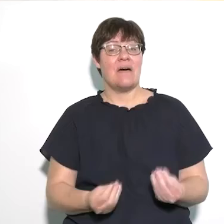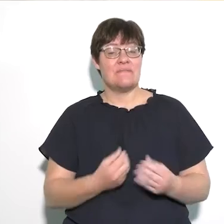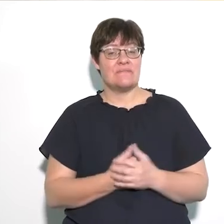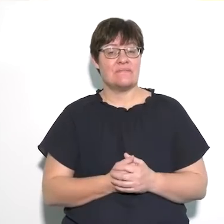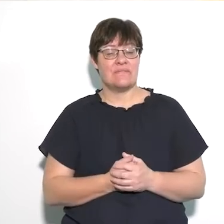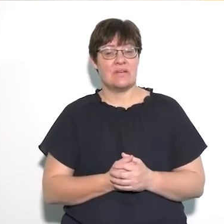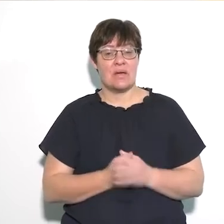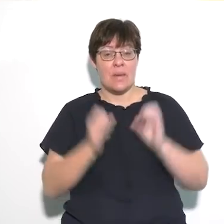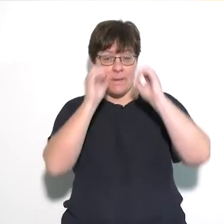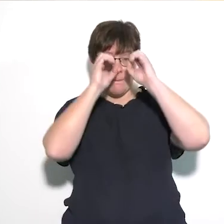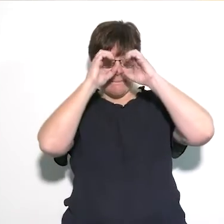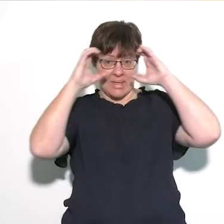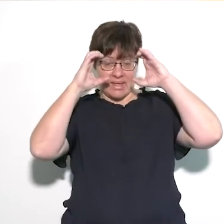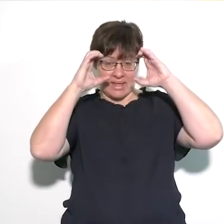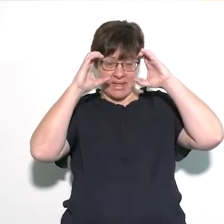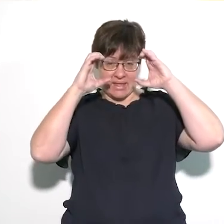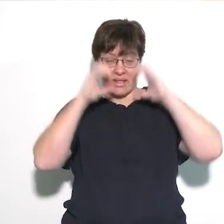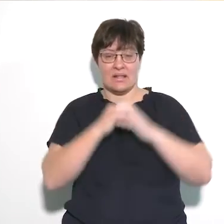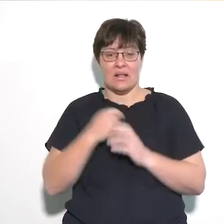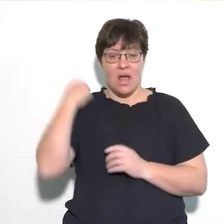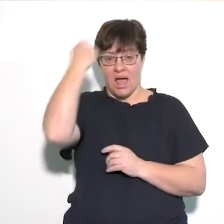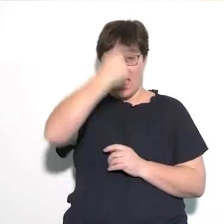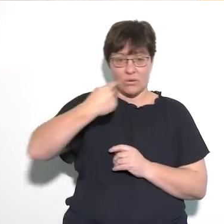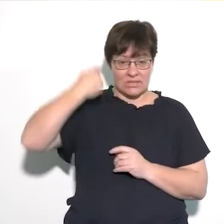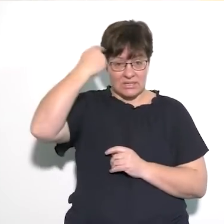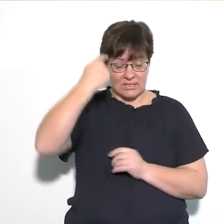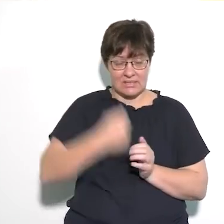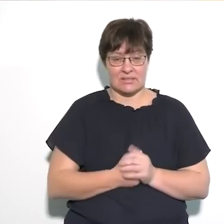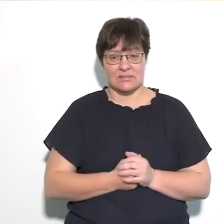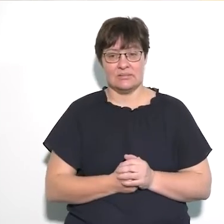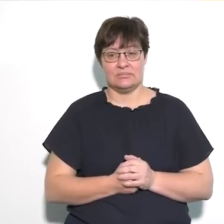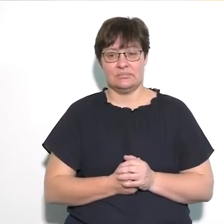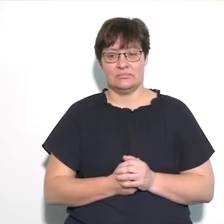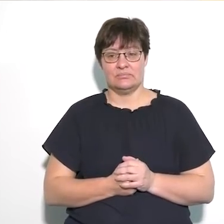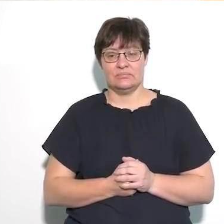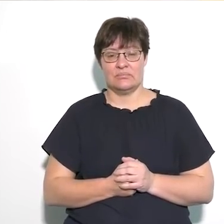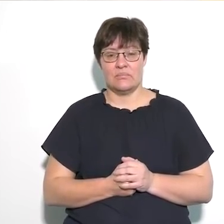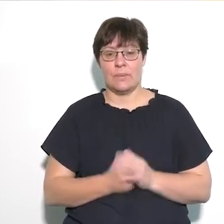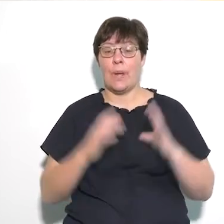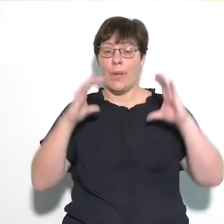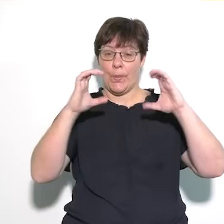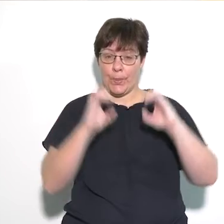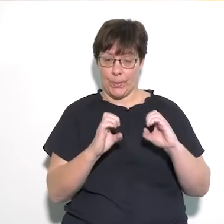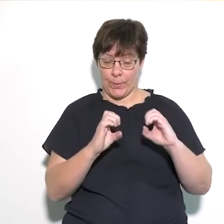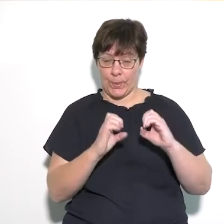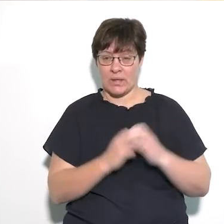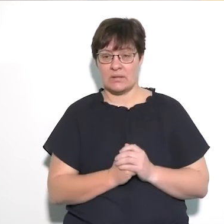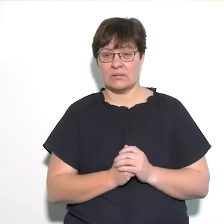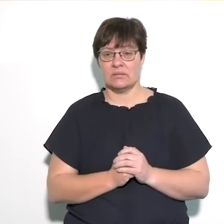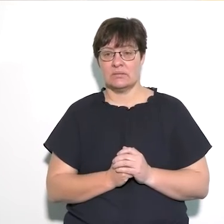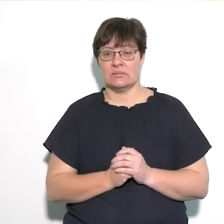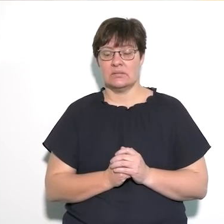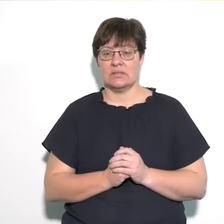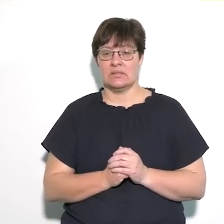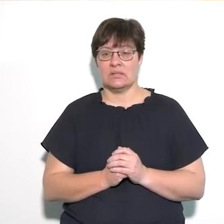got a big circle for the big part of the eye. I then put on